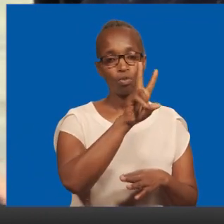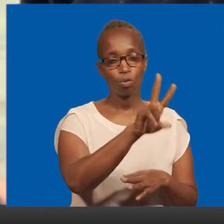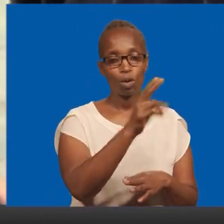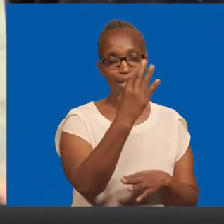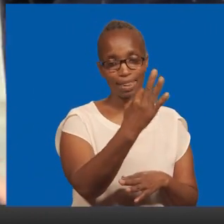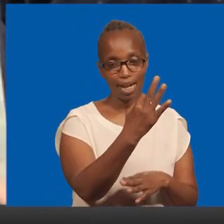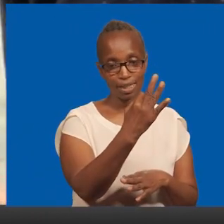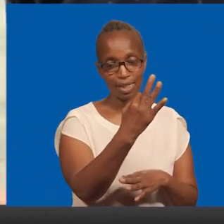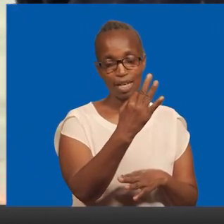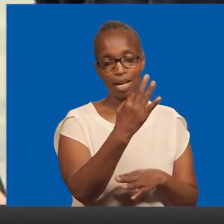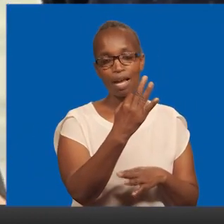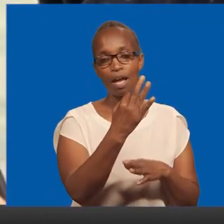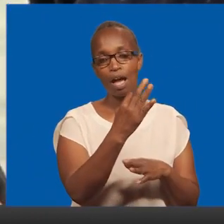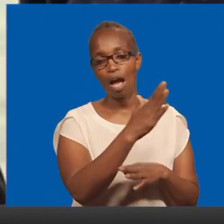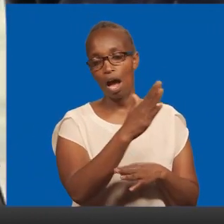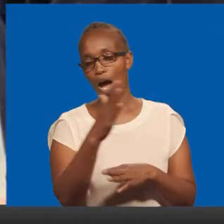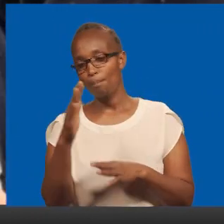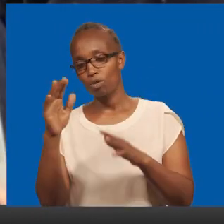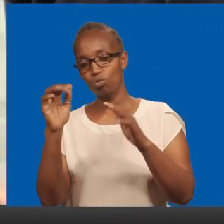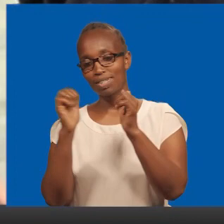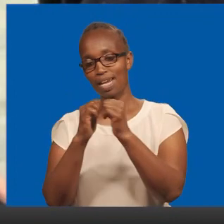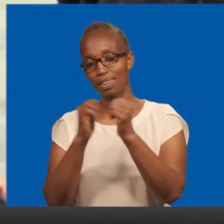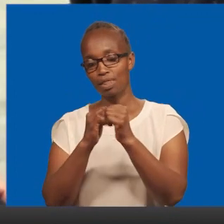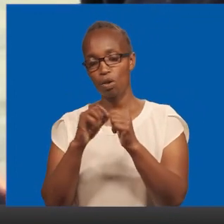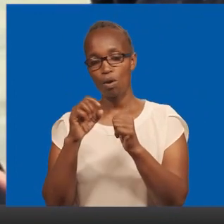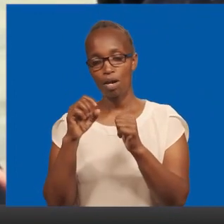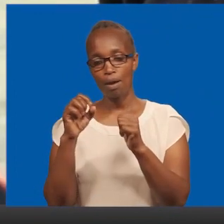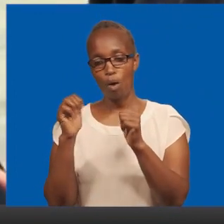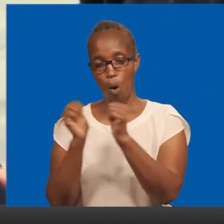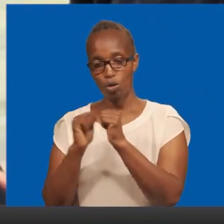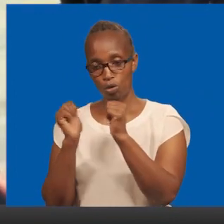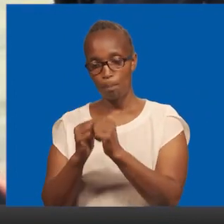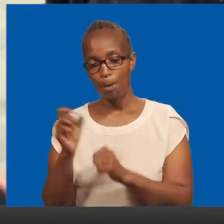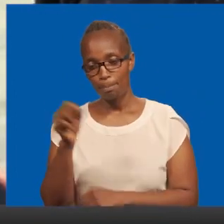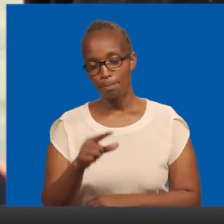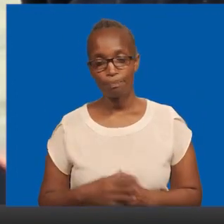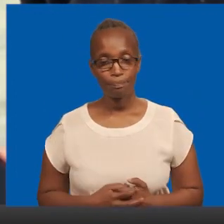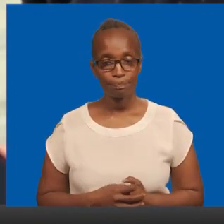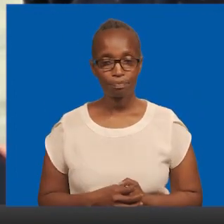24th of August until the 3rd of October. Please don't miss the chance to visit the largest floating book fair in the world.